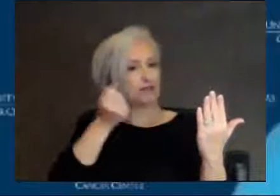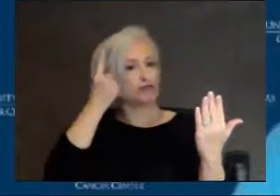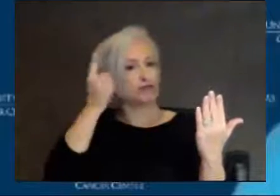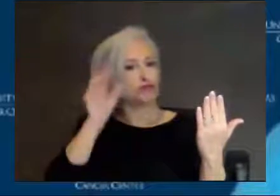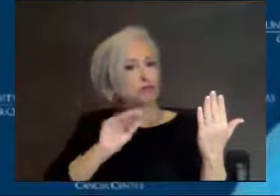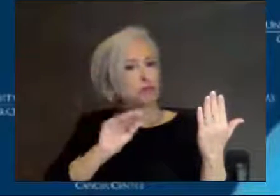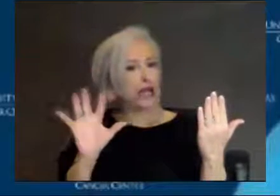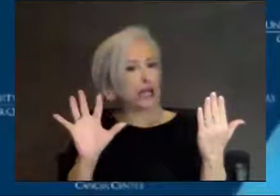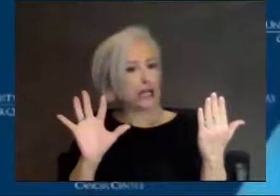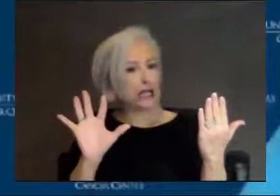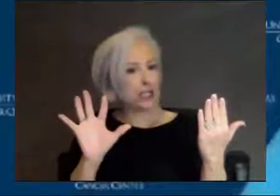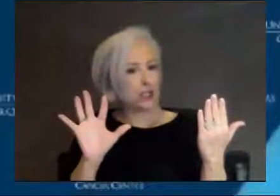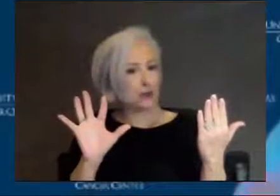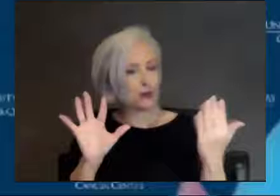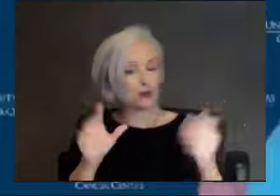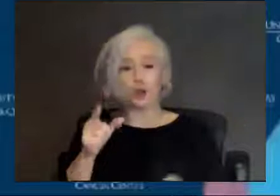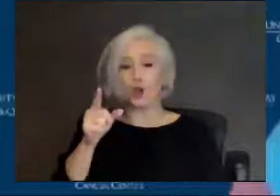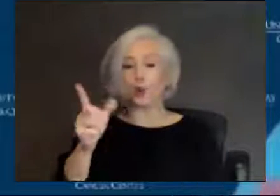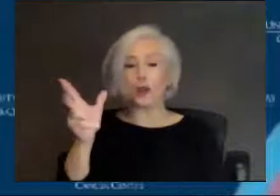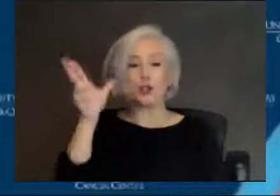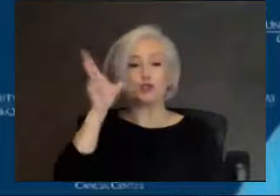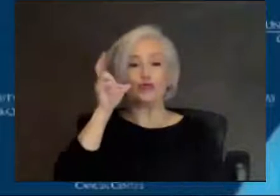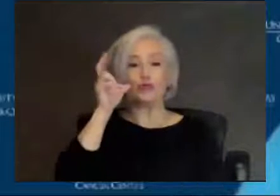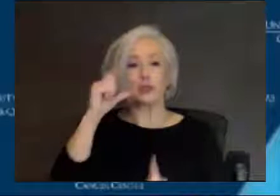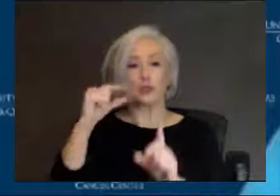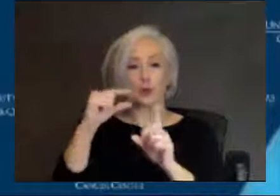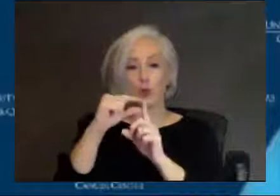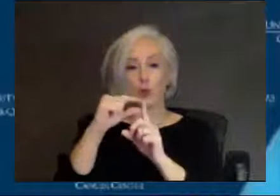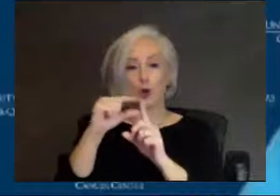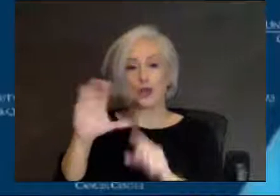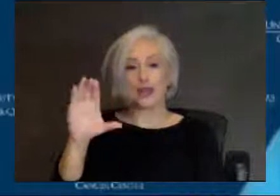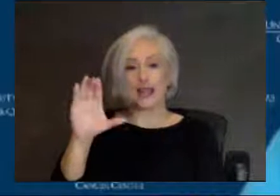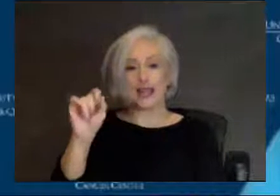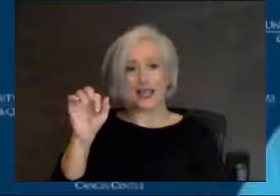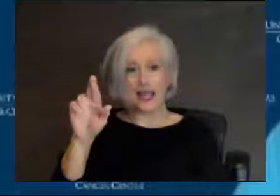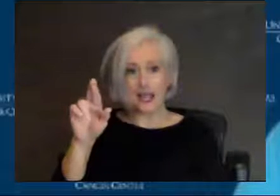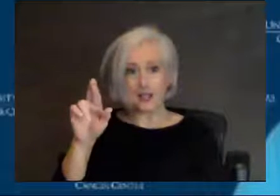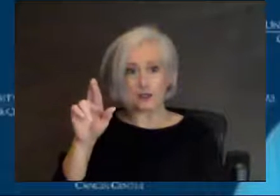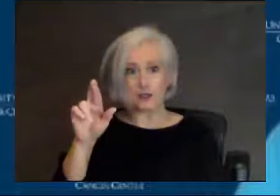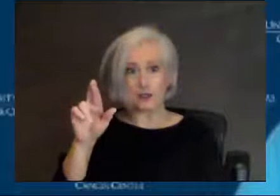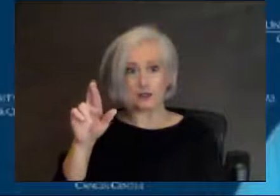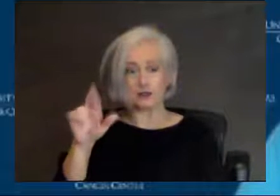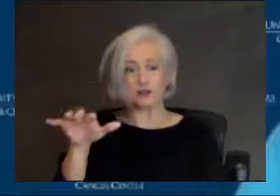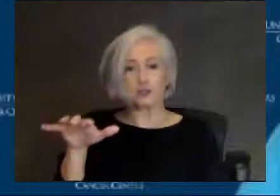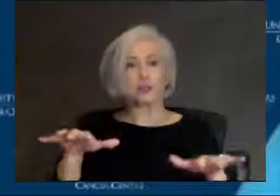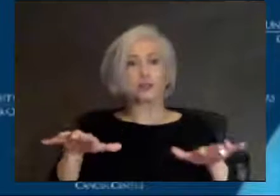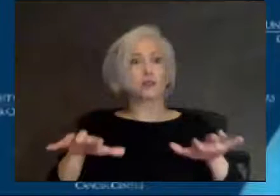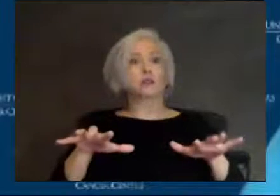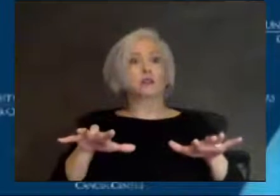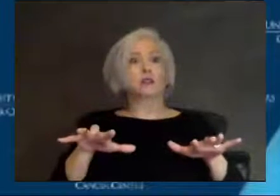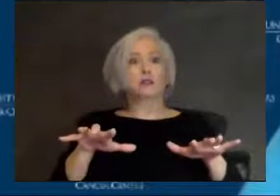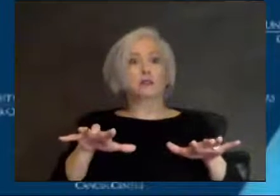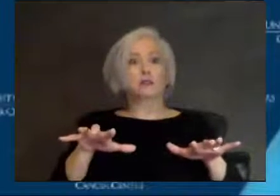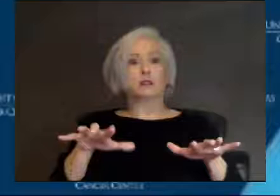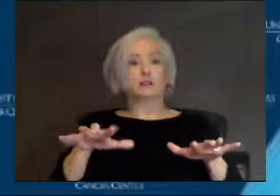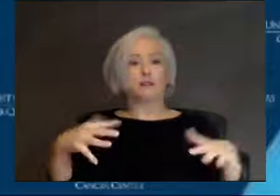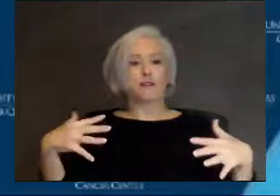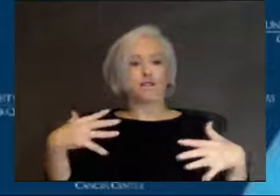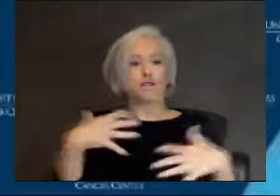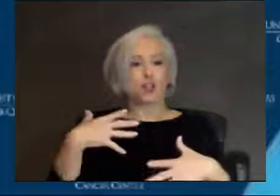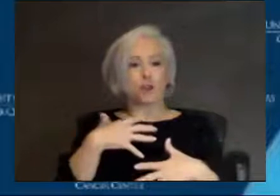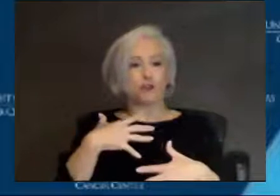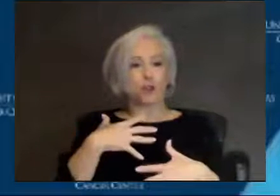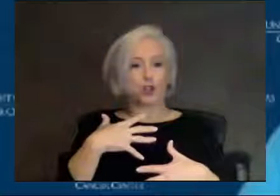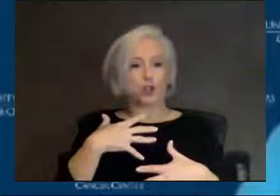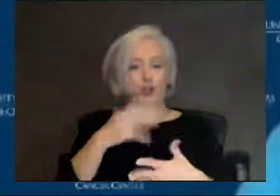very quickly stop listening because you're fearful. So we want things to be as easy for the patient